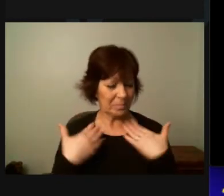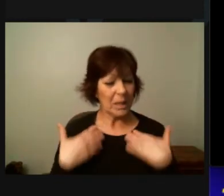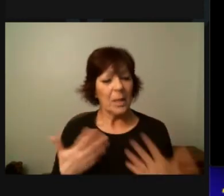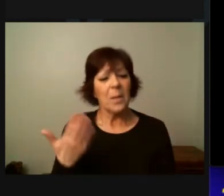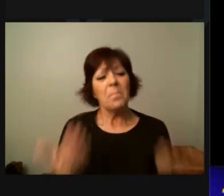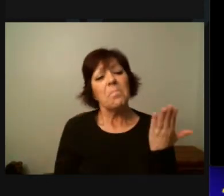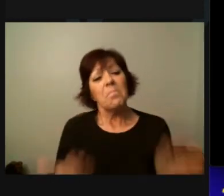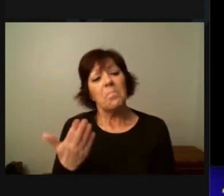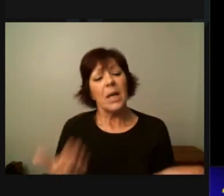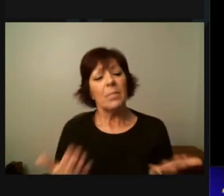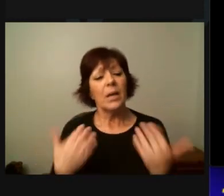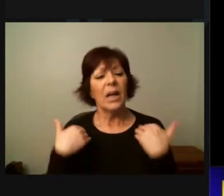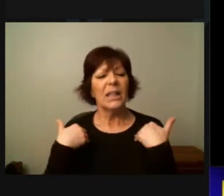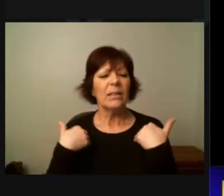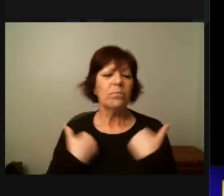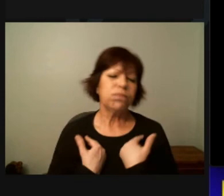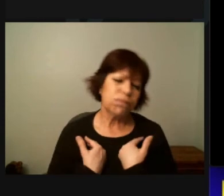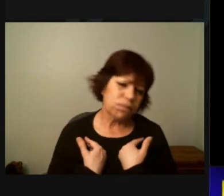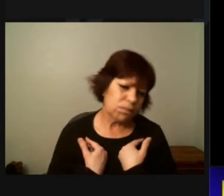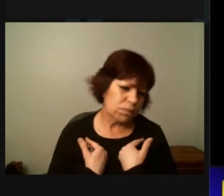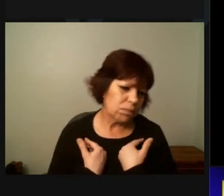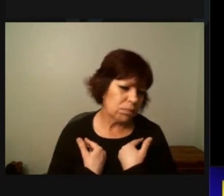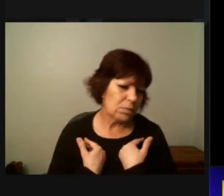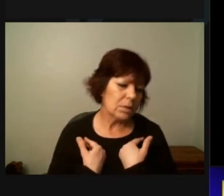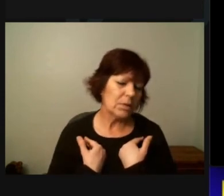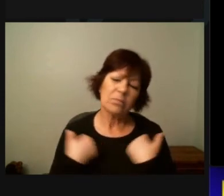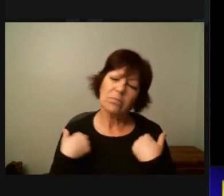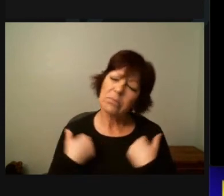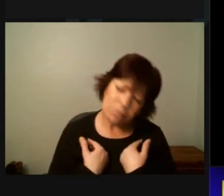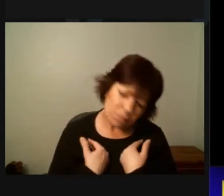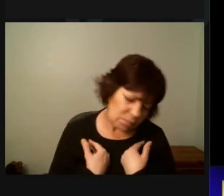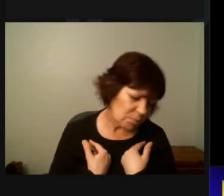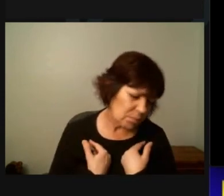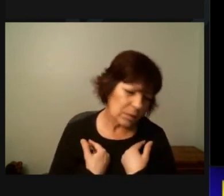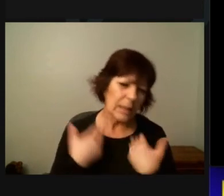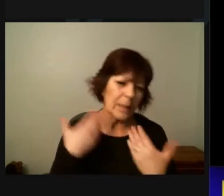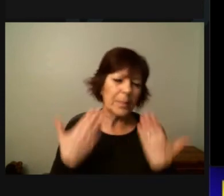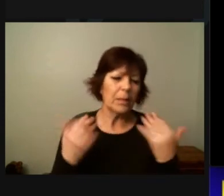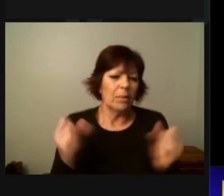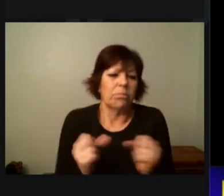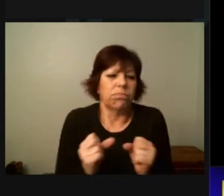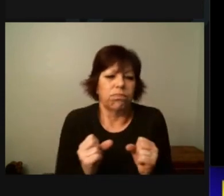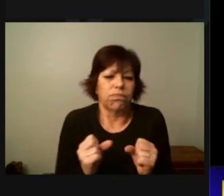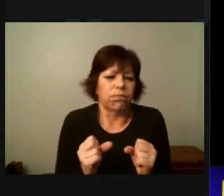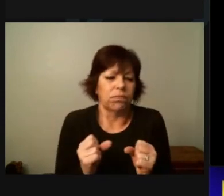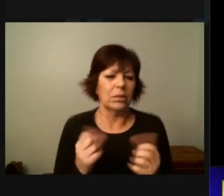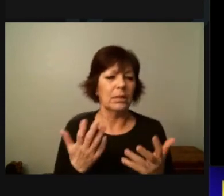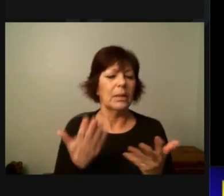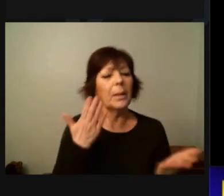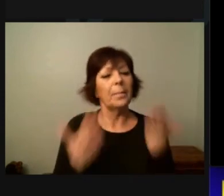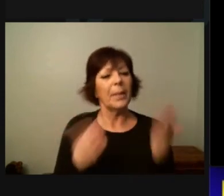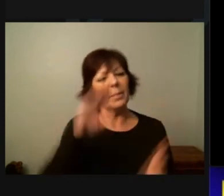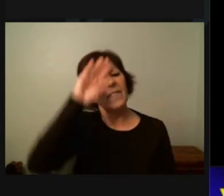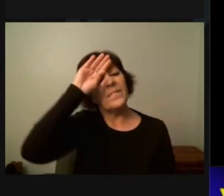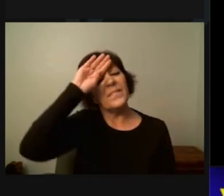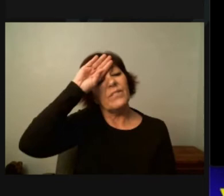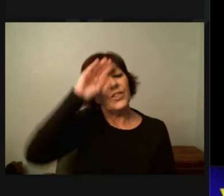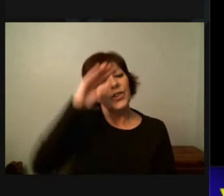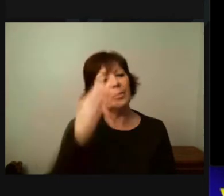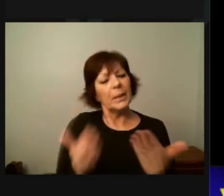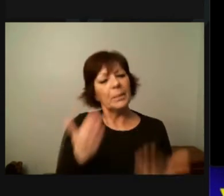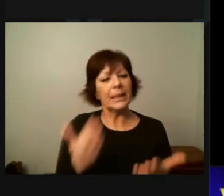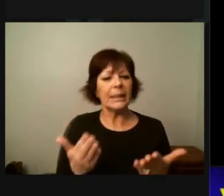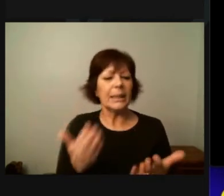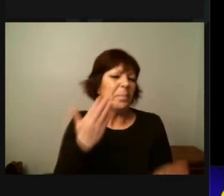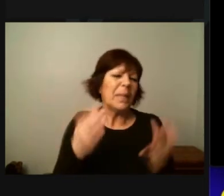might be fatigued, tired, you might have chills, you might run a fever, you might